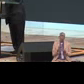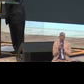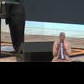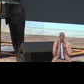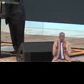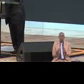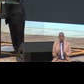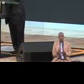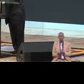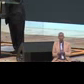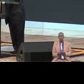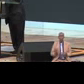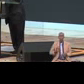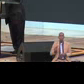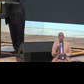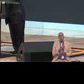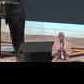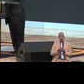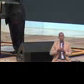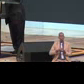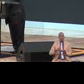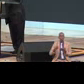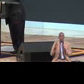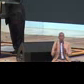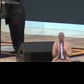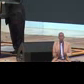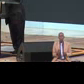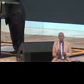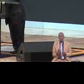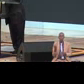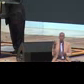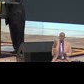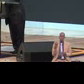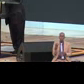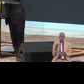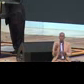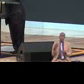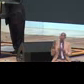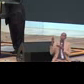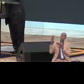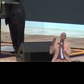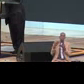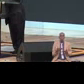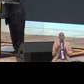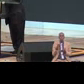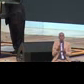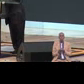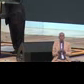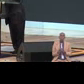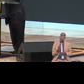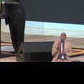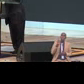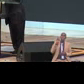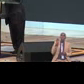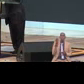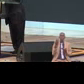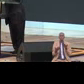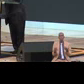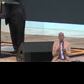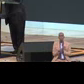Deliverer, our Sanctifier, was manifested that he